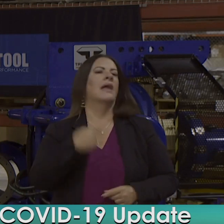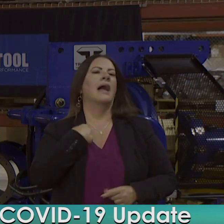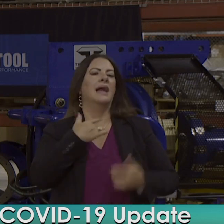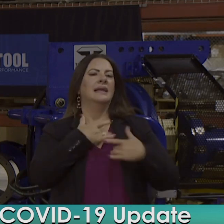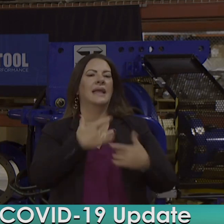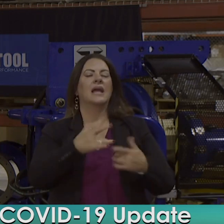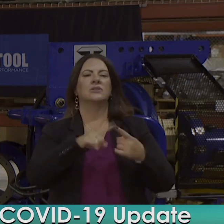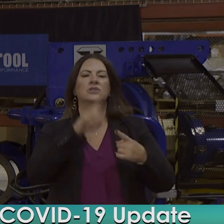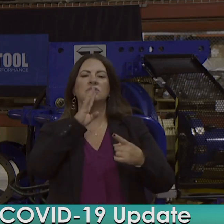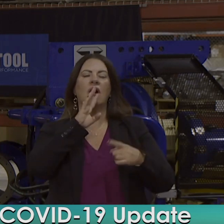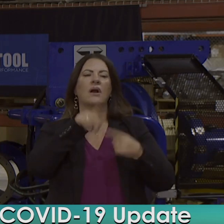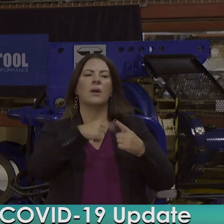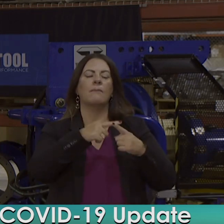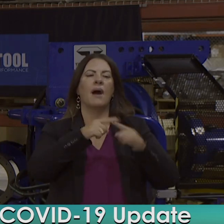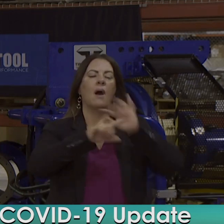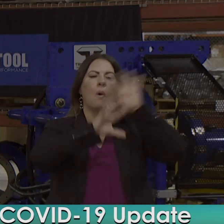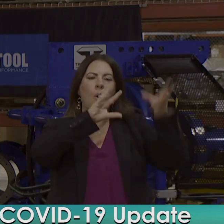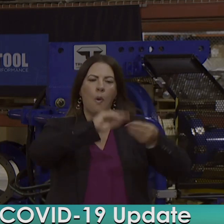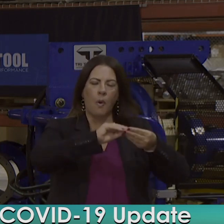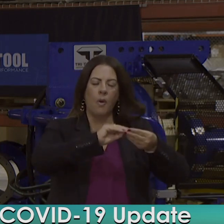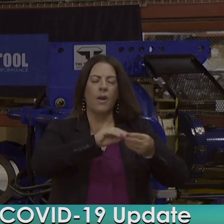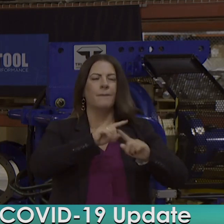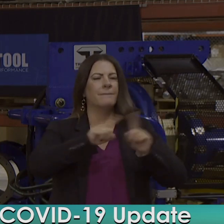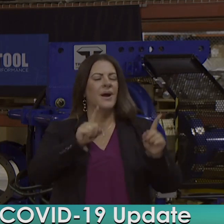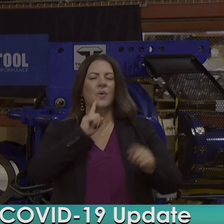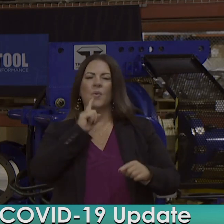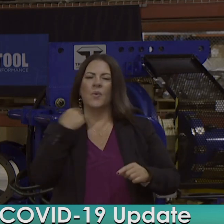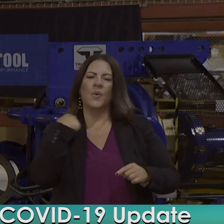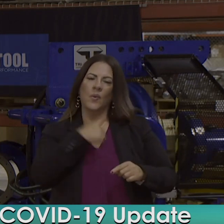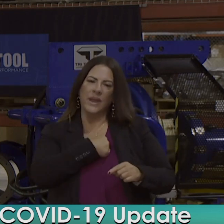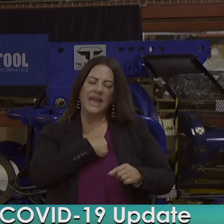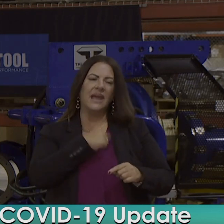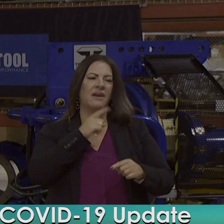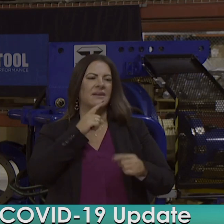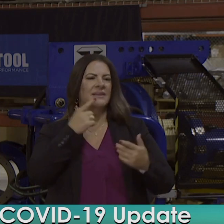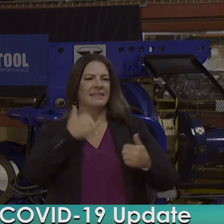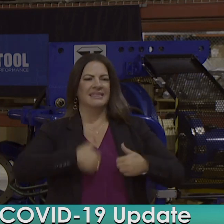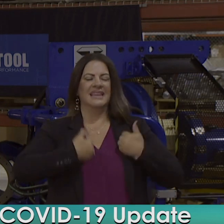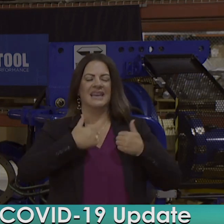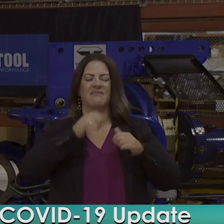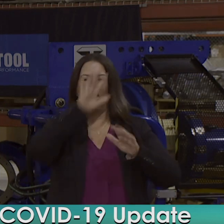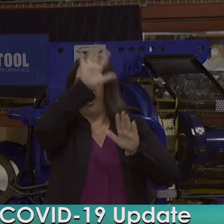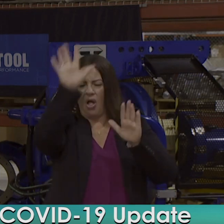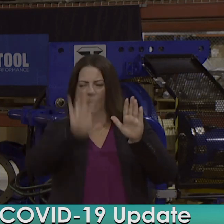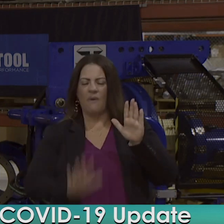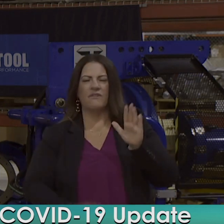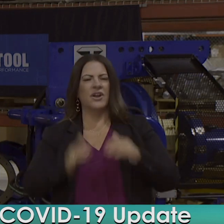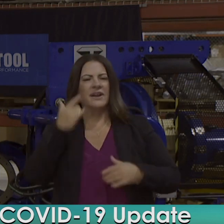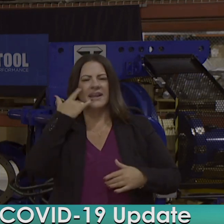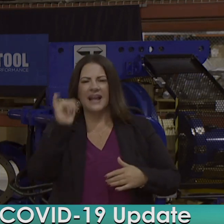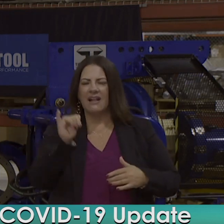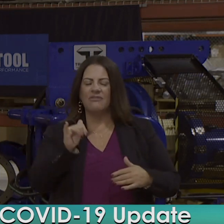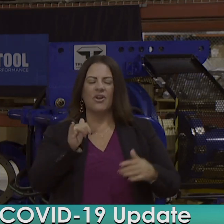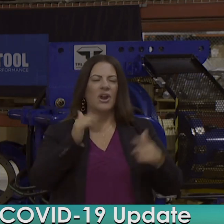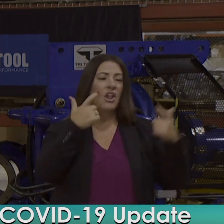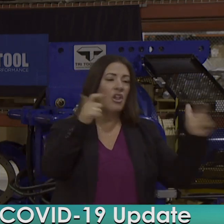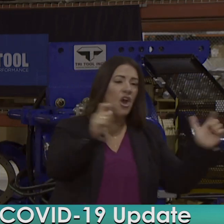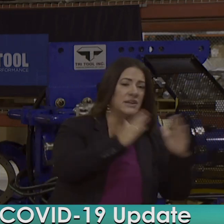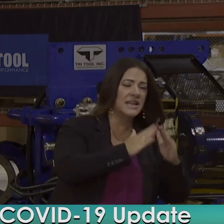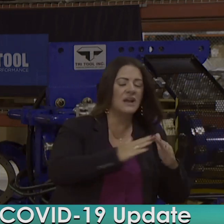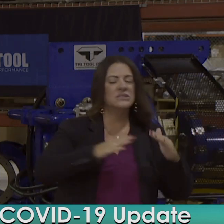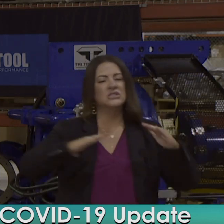But again, none of us live in the aggregate. We live in counties, we live in cities within counties, communities, large and small,